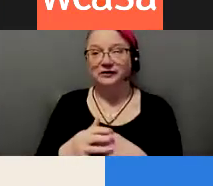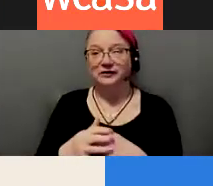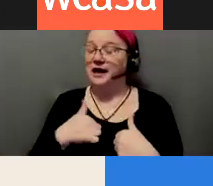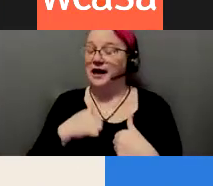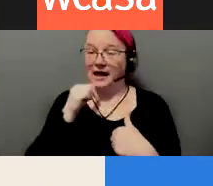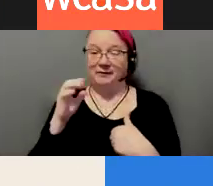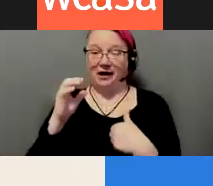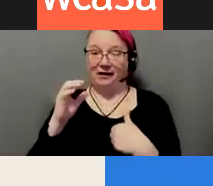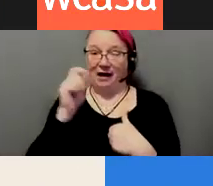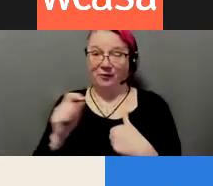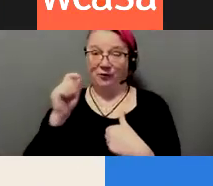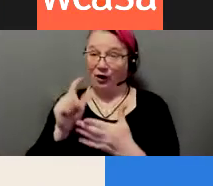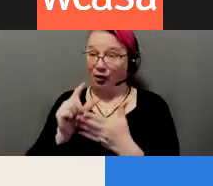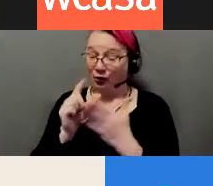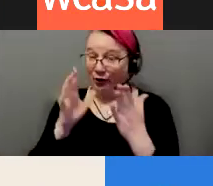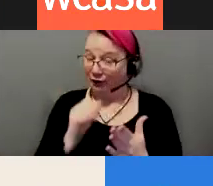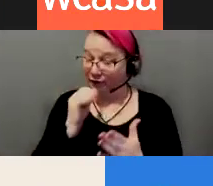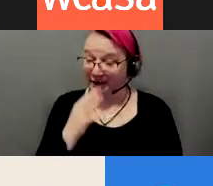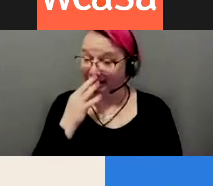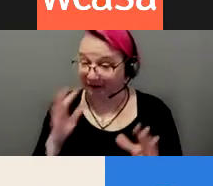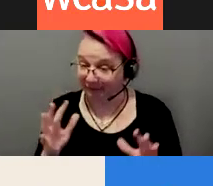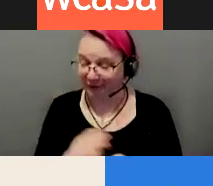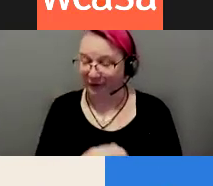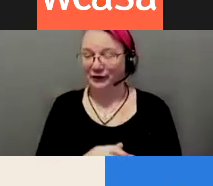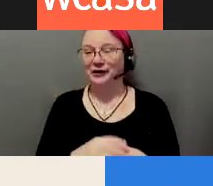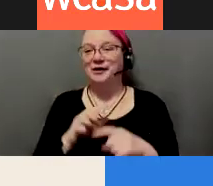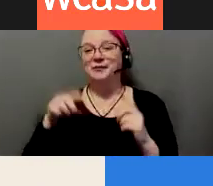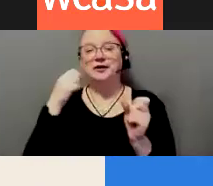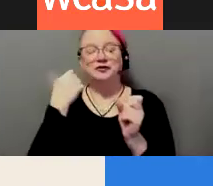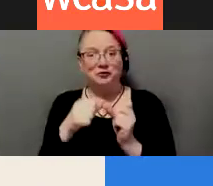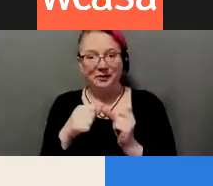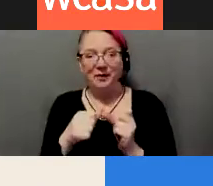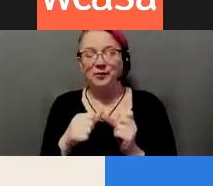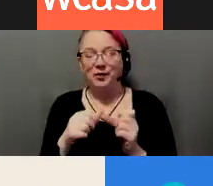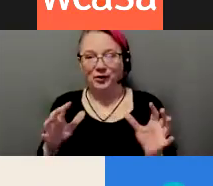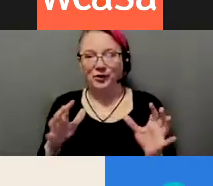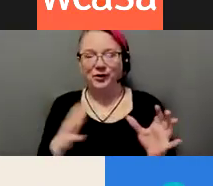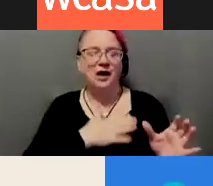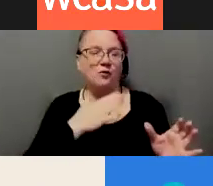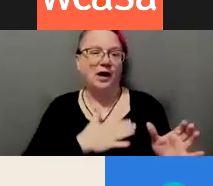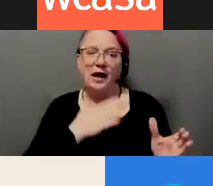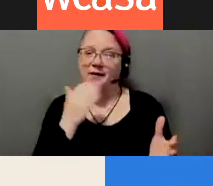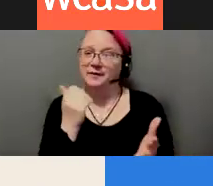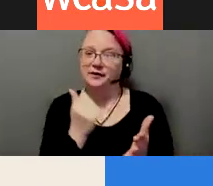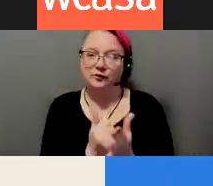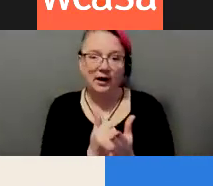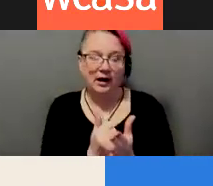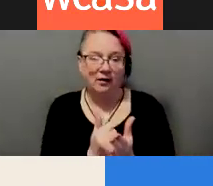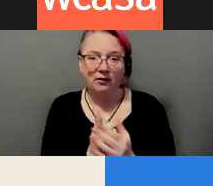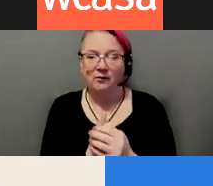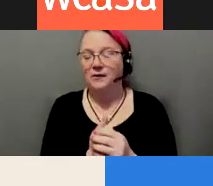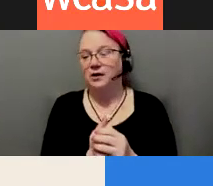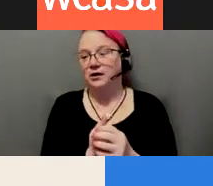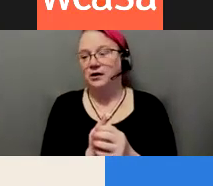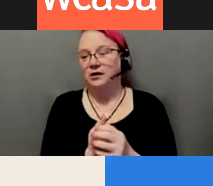copyright lawyer either, so I'm not necessarily an expert in this. So remember, and we're happy to help you, as well